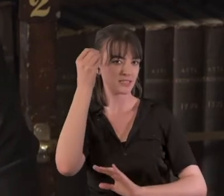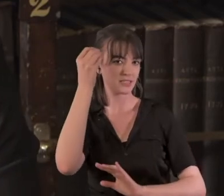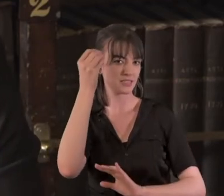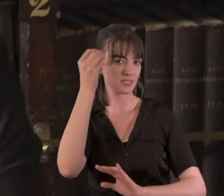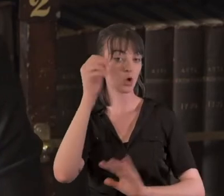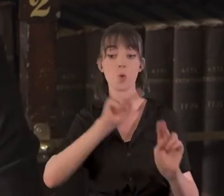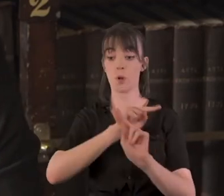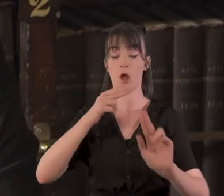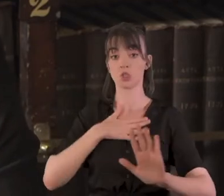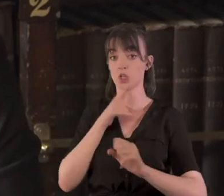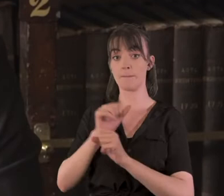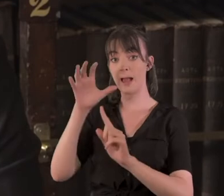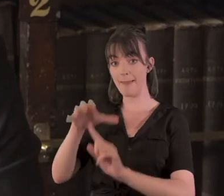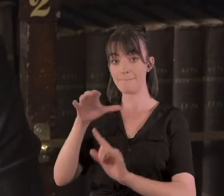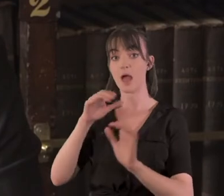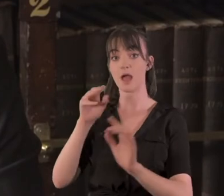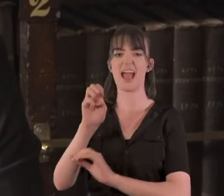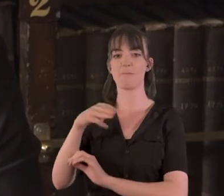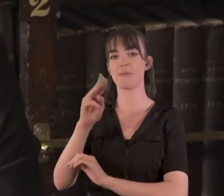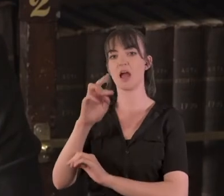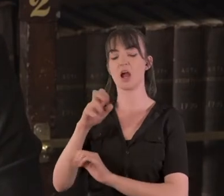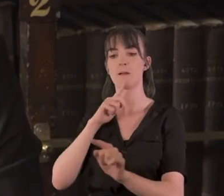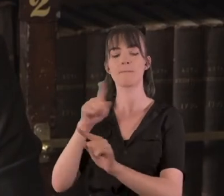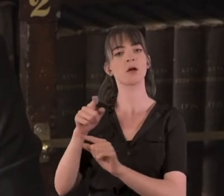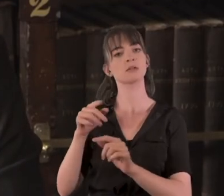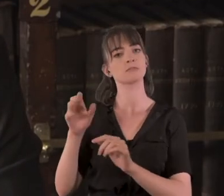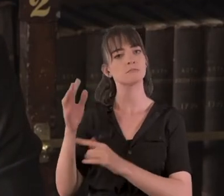the Empire, what other bits of international opinion were they hoping